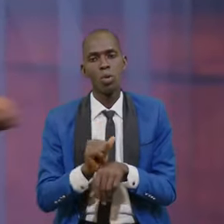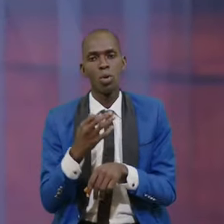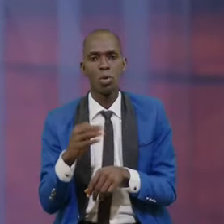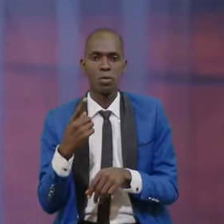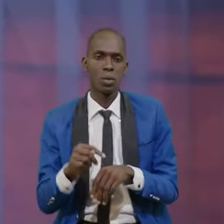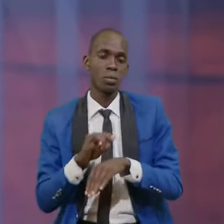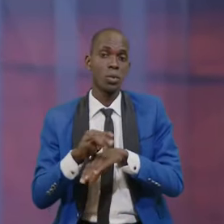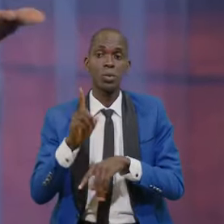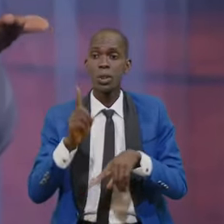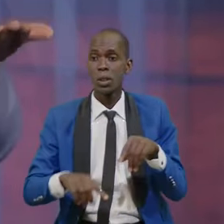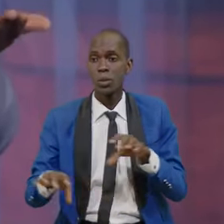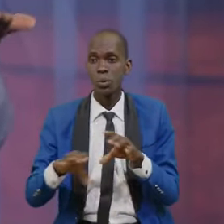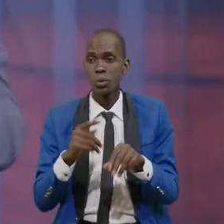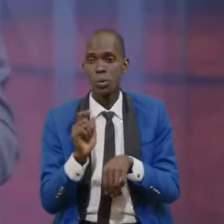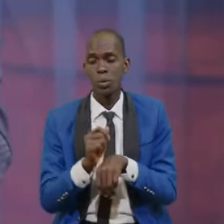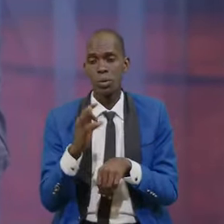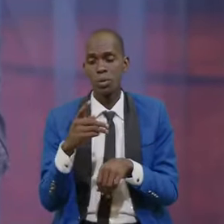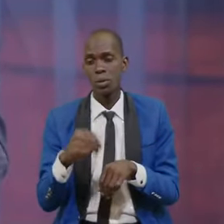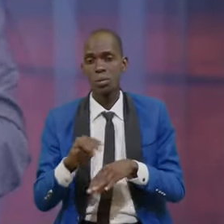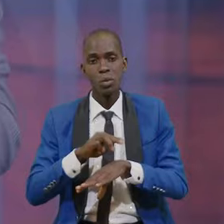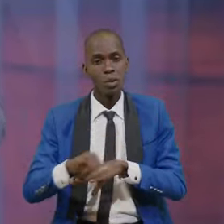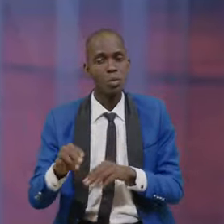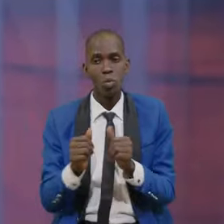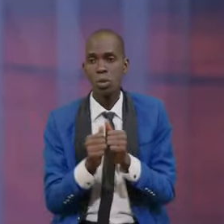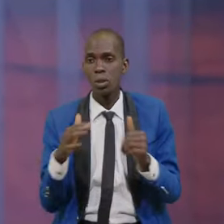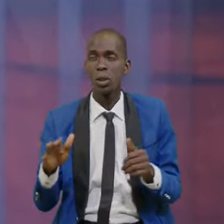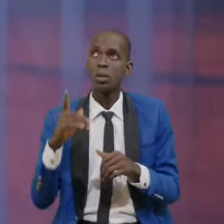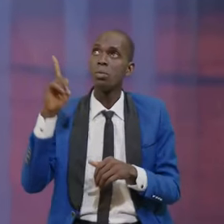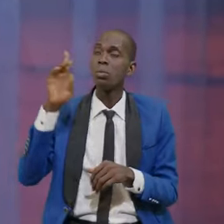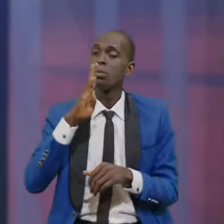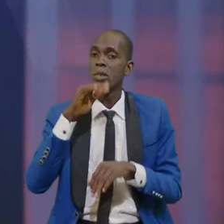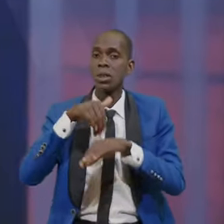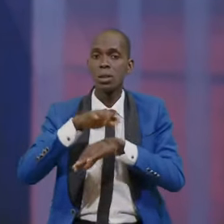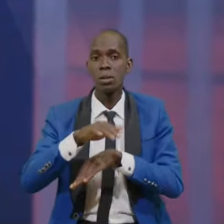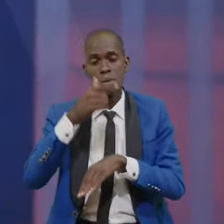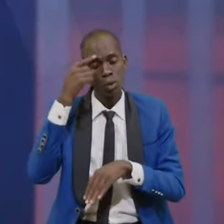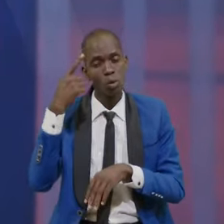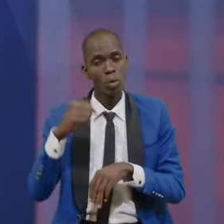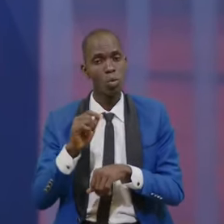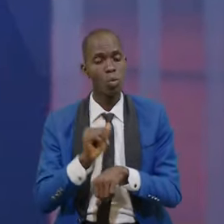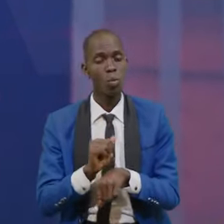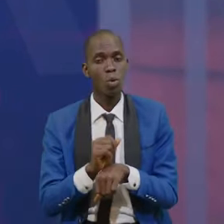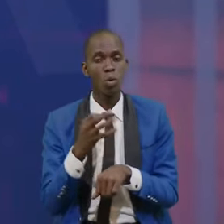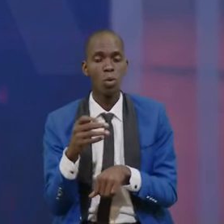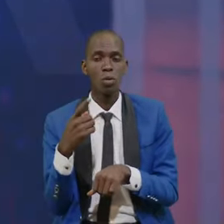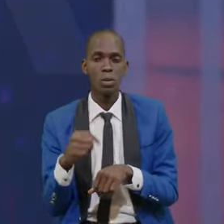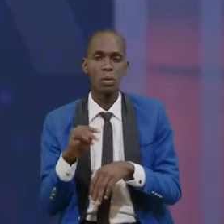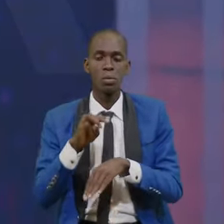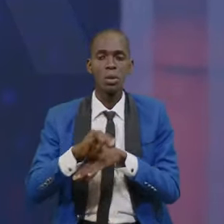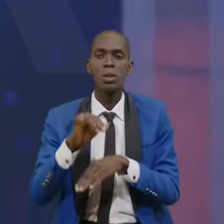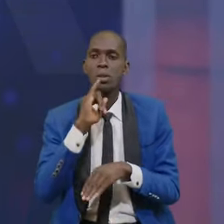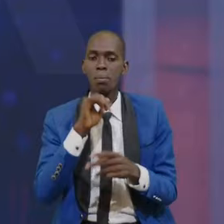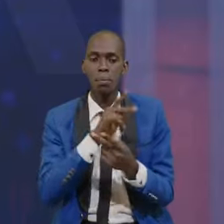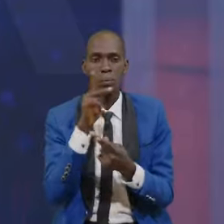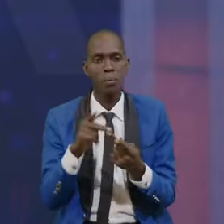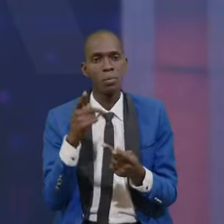the ministry in that condition, because the work of the ministry is perfecting the saints for the work of the